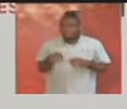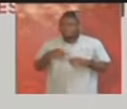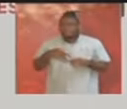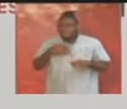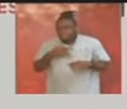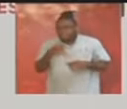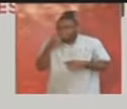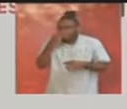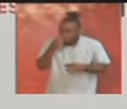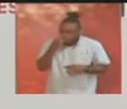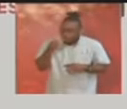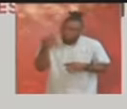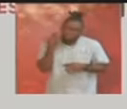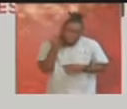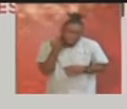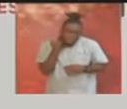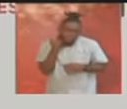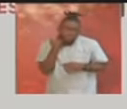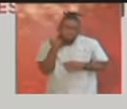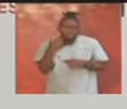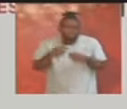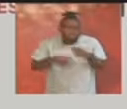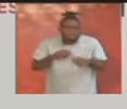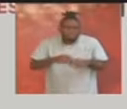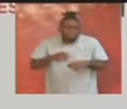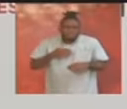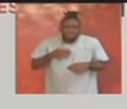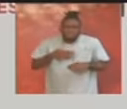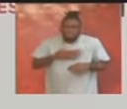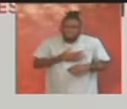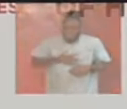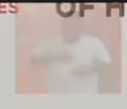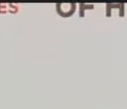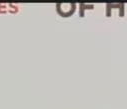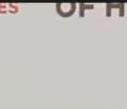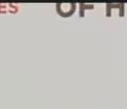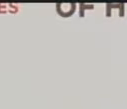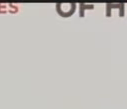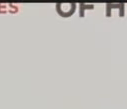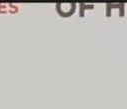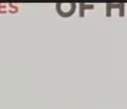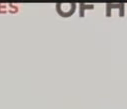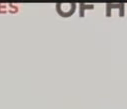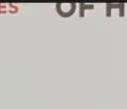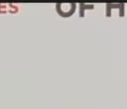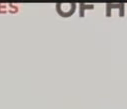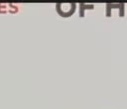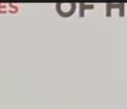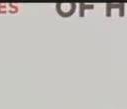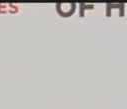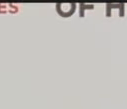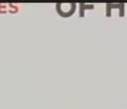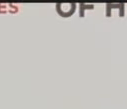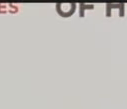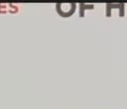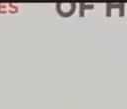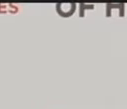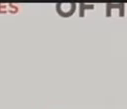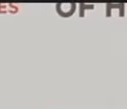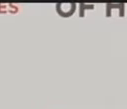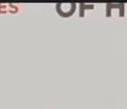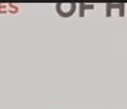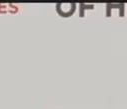feverish, having respiratory symptoms of any sort. Although we know it goes without saying, we still need to make sure that we re-emphasize that